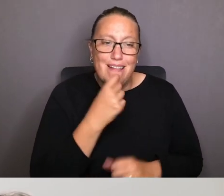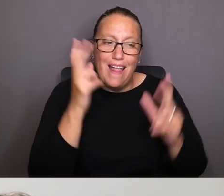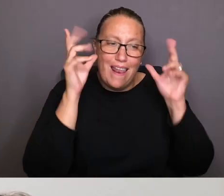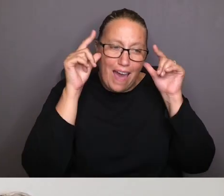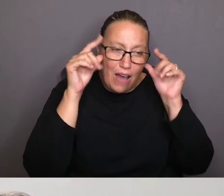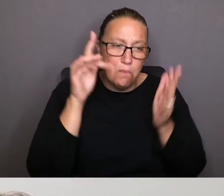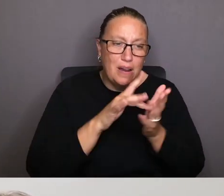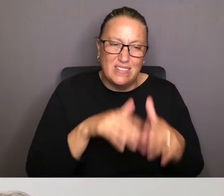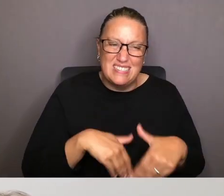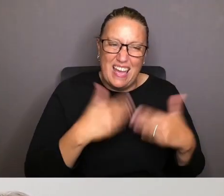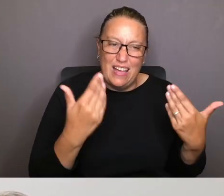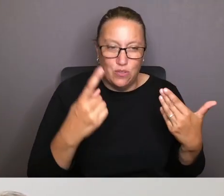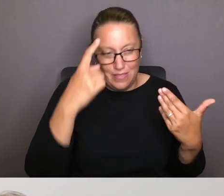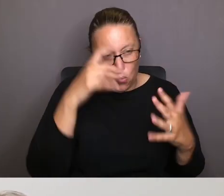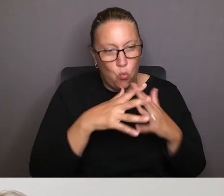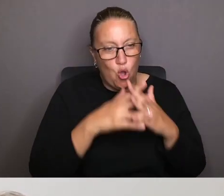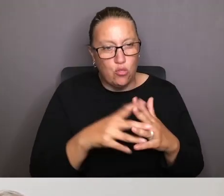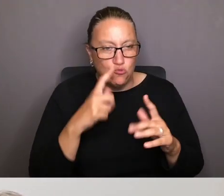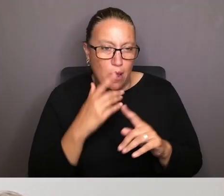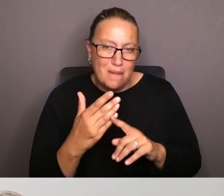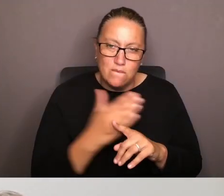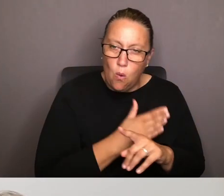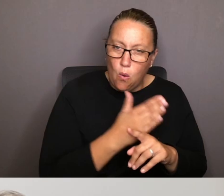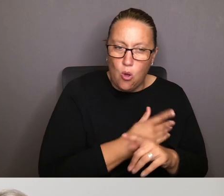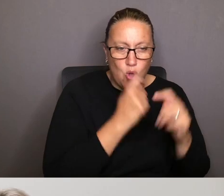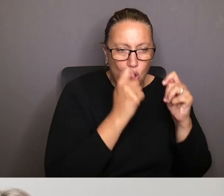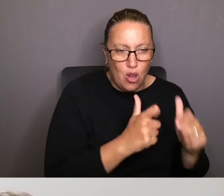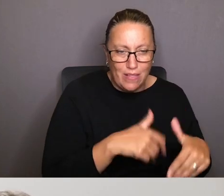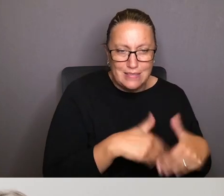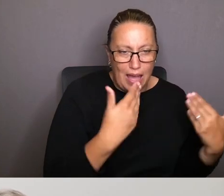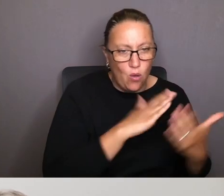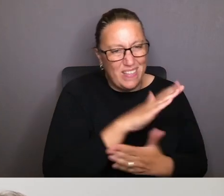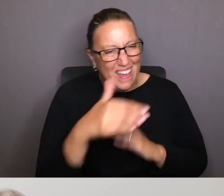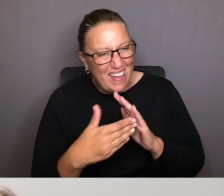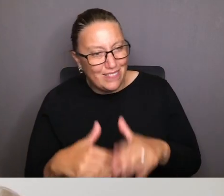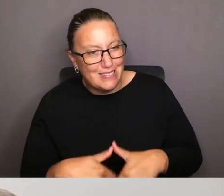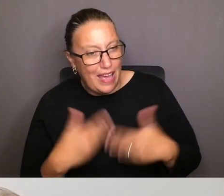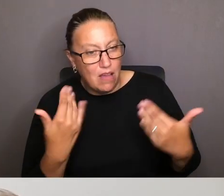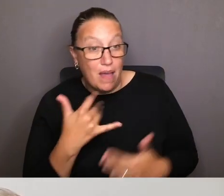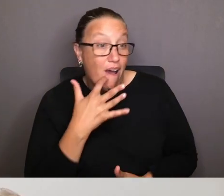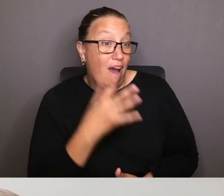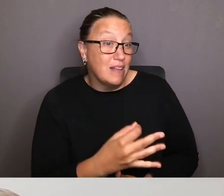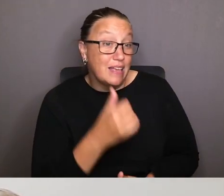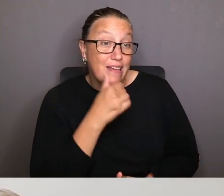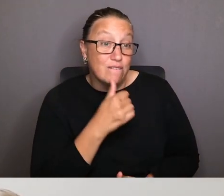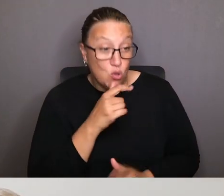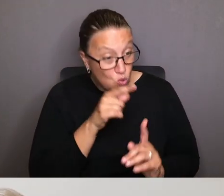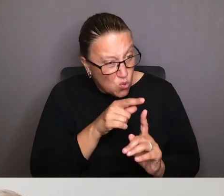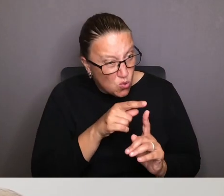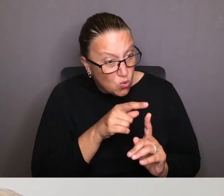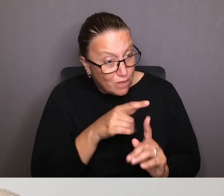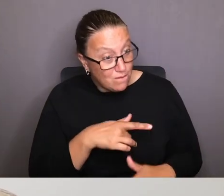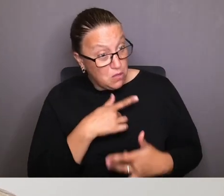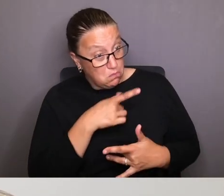Sometimes I notice when I talk to people about healthcare and supported decision making, I say, if it's a bit loud in the middle of the day at an